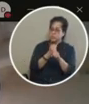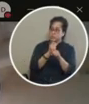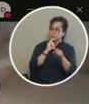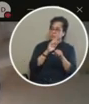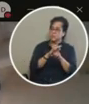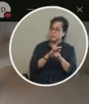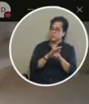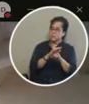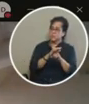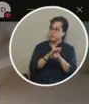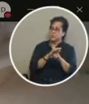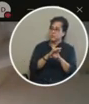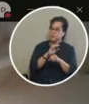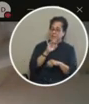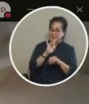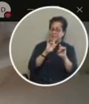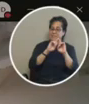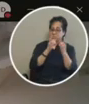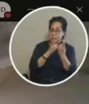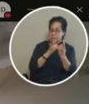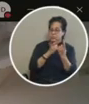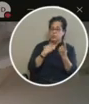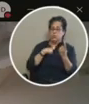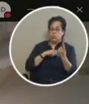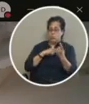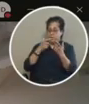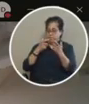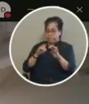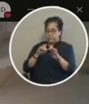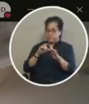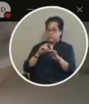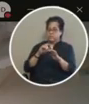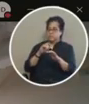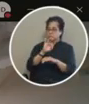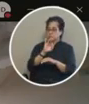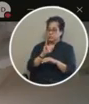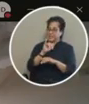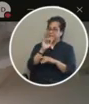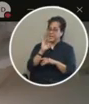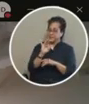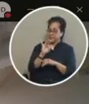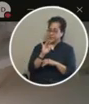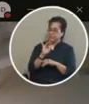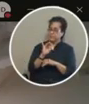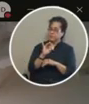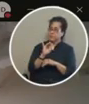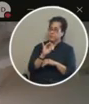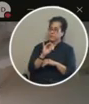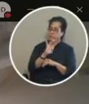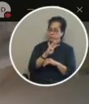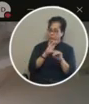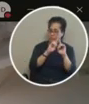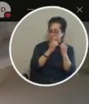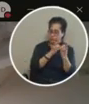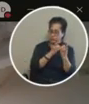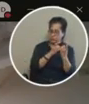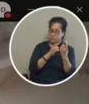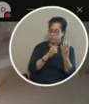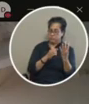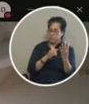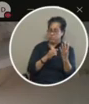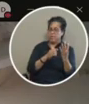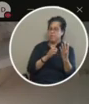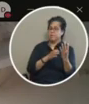commitment to hit all 8 districts. So we've completed fiscal year 19 projects, which cover 4 districts. So what this would do